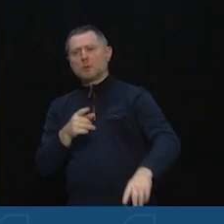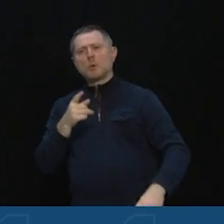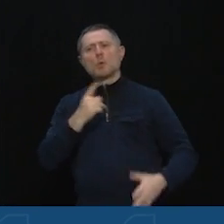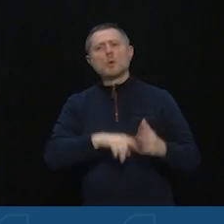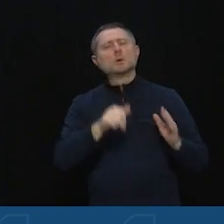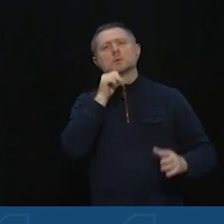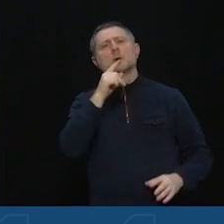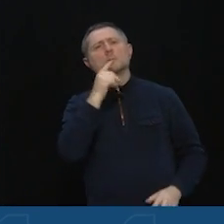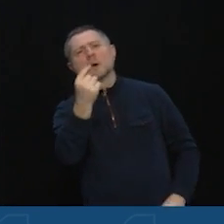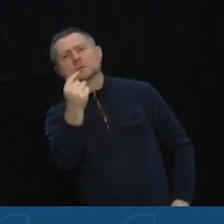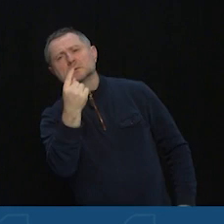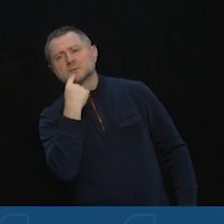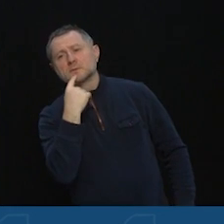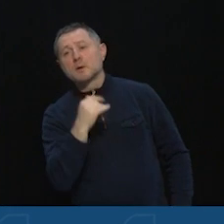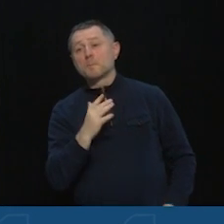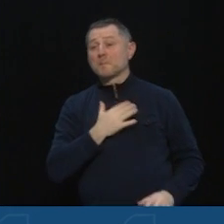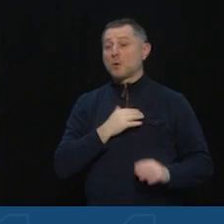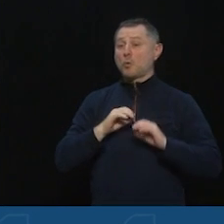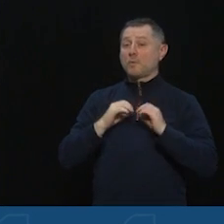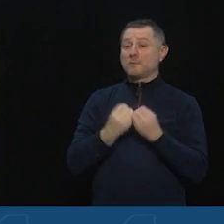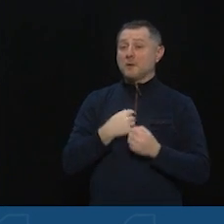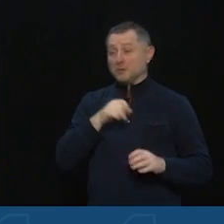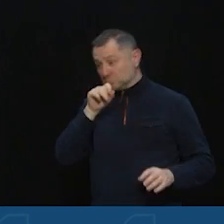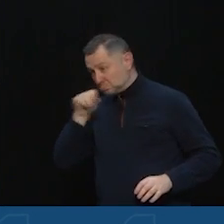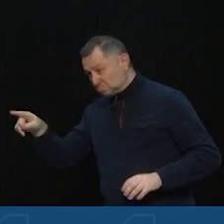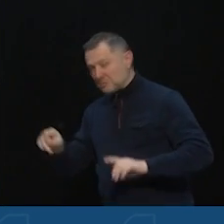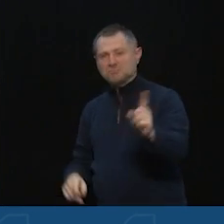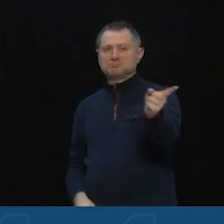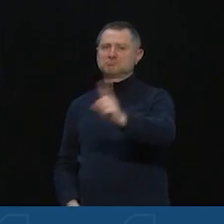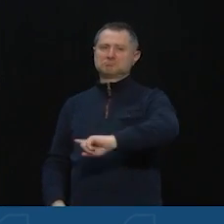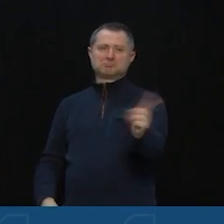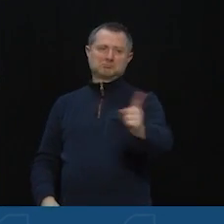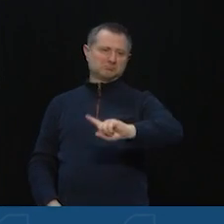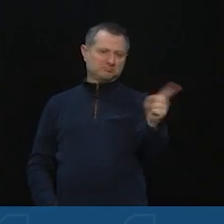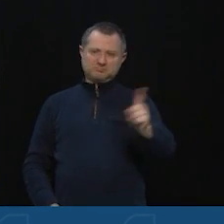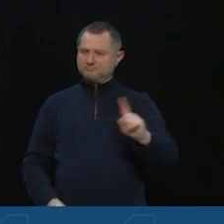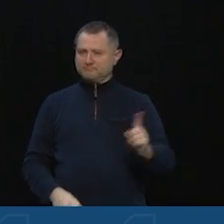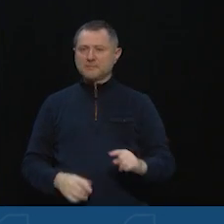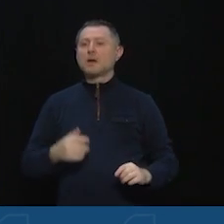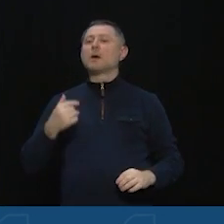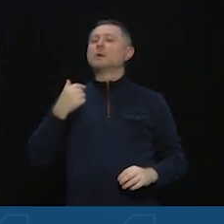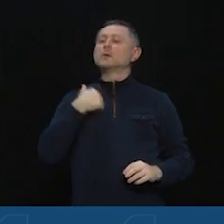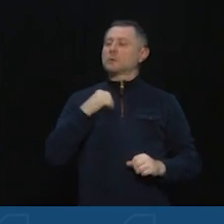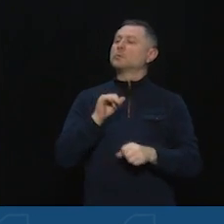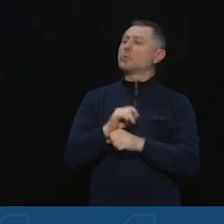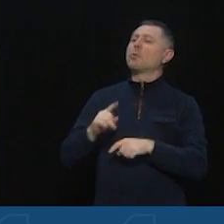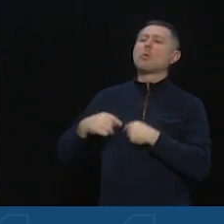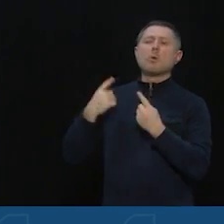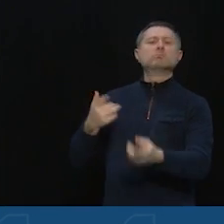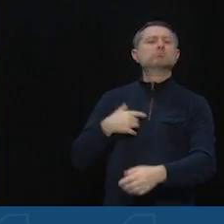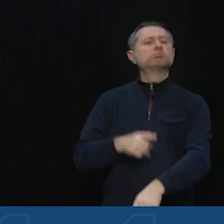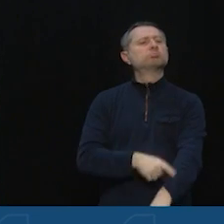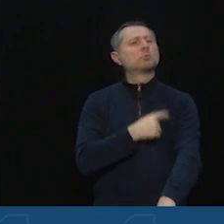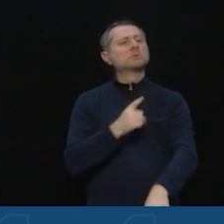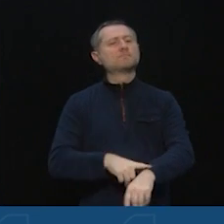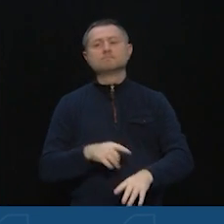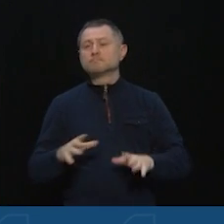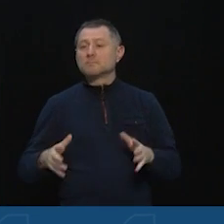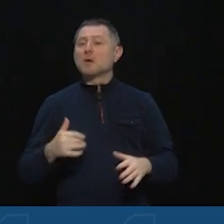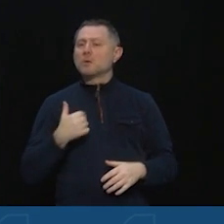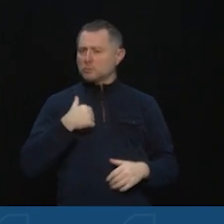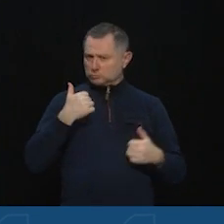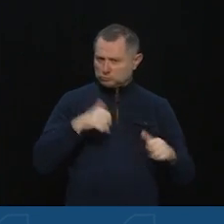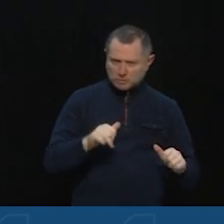leaked from our office. We've been very clear about that. It is not, because we've been working on this for a long time. You know, we've been trying to make progress